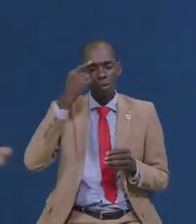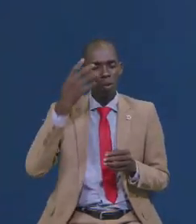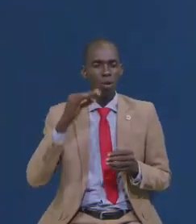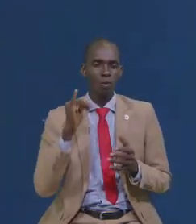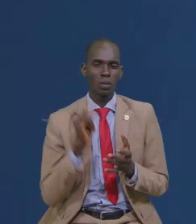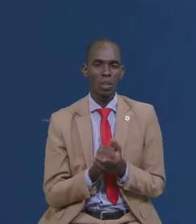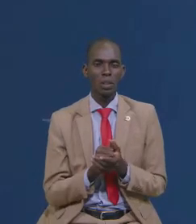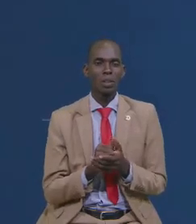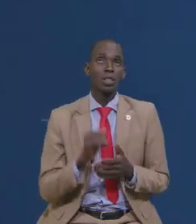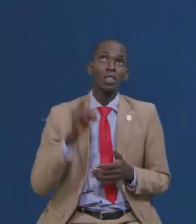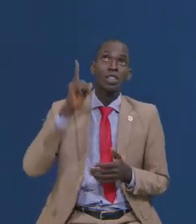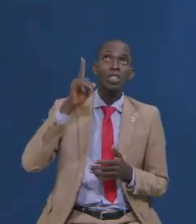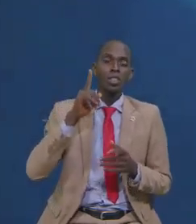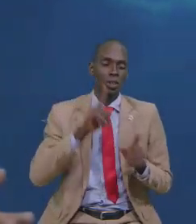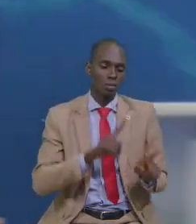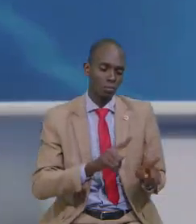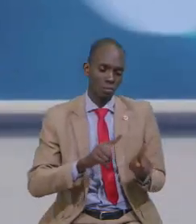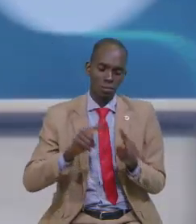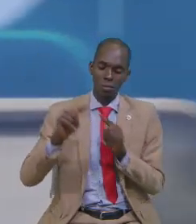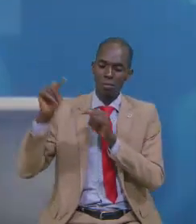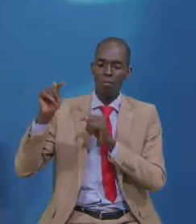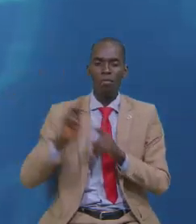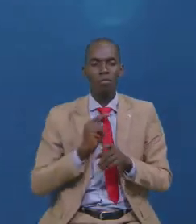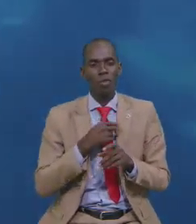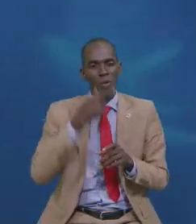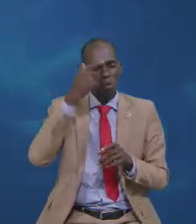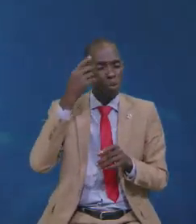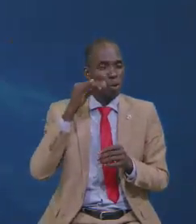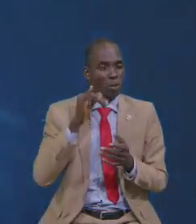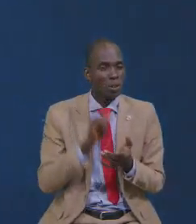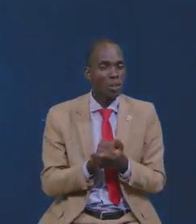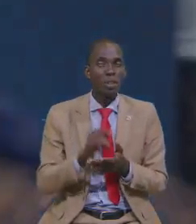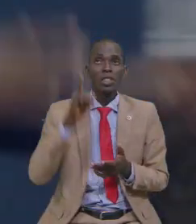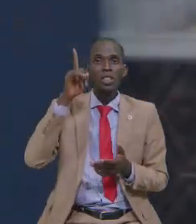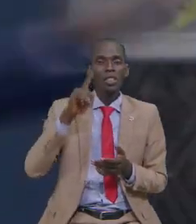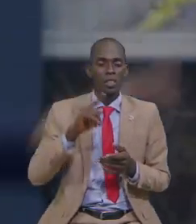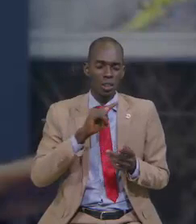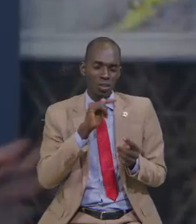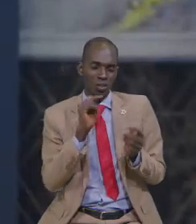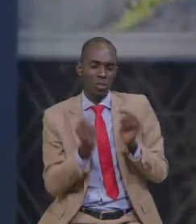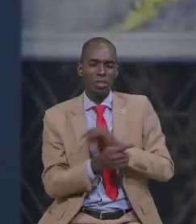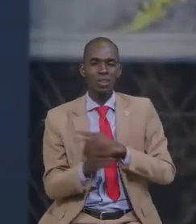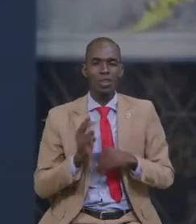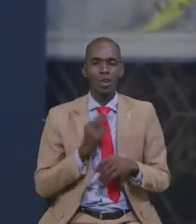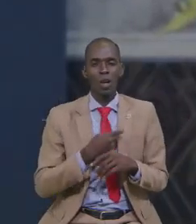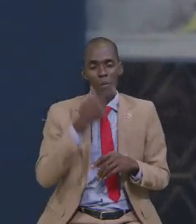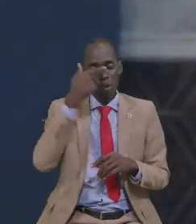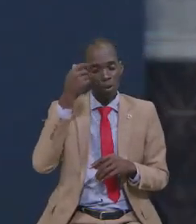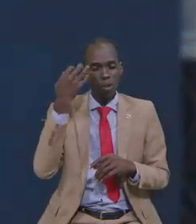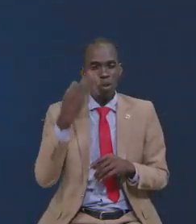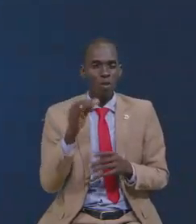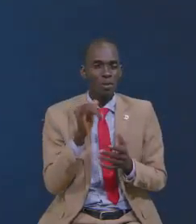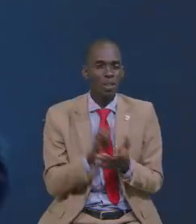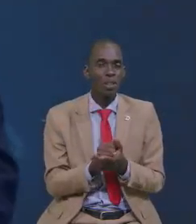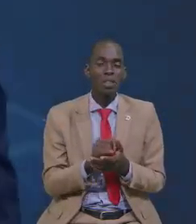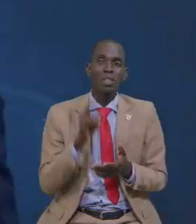transports us. Because of that, he translates us. Because of that, he